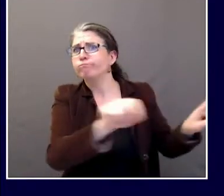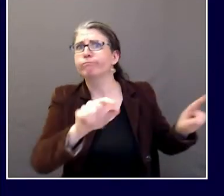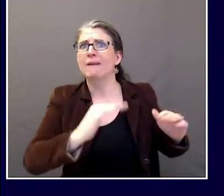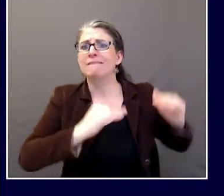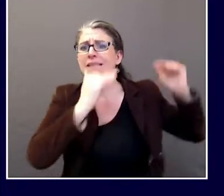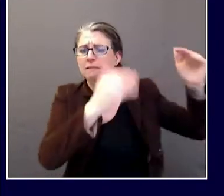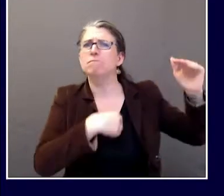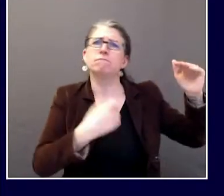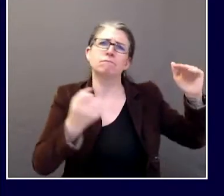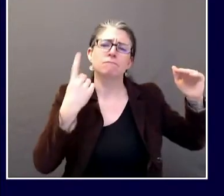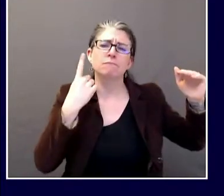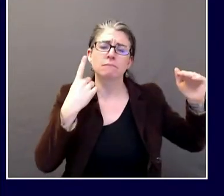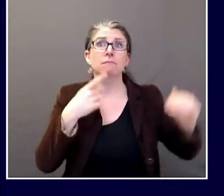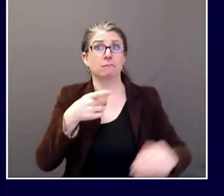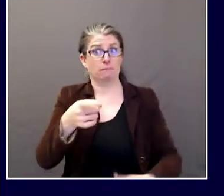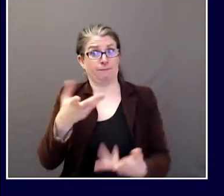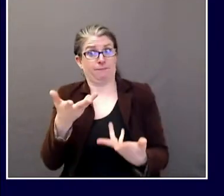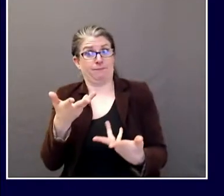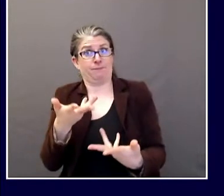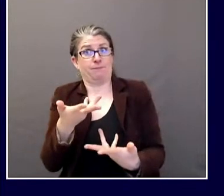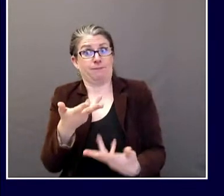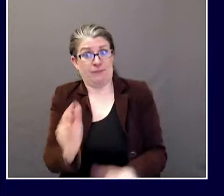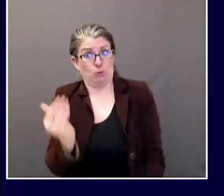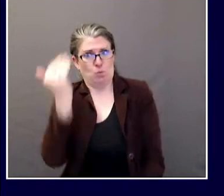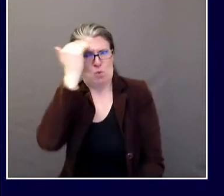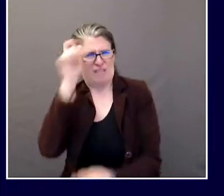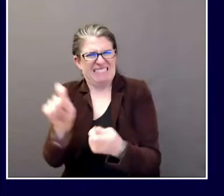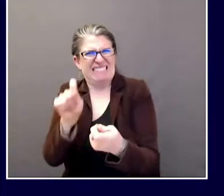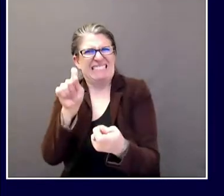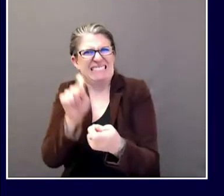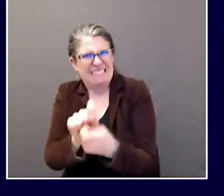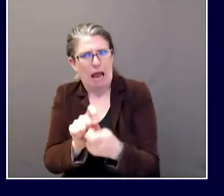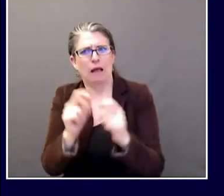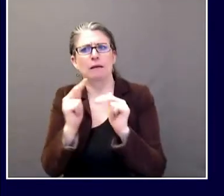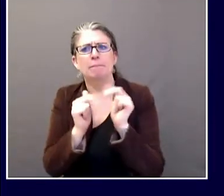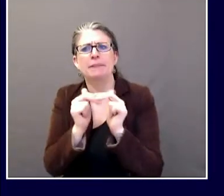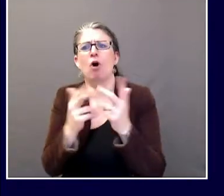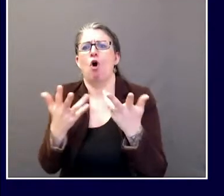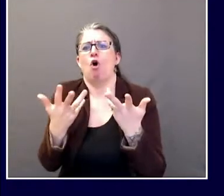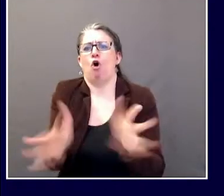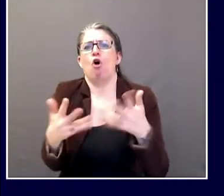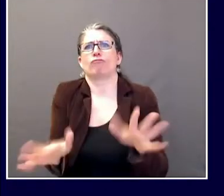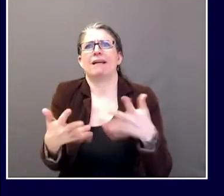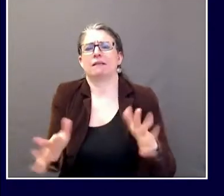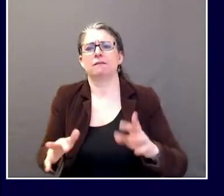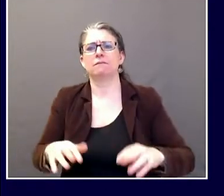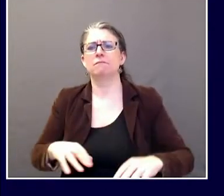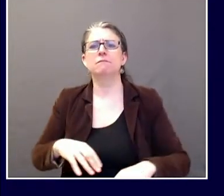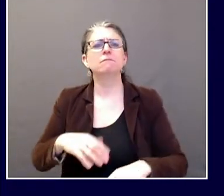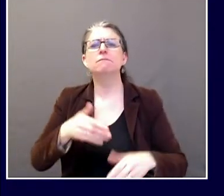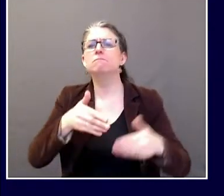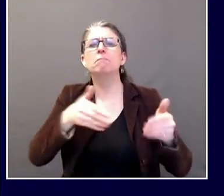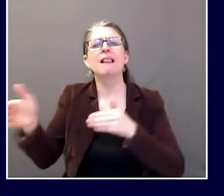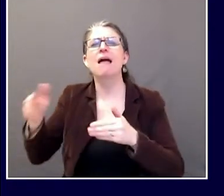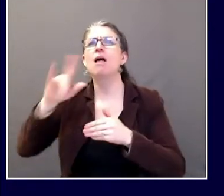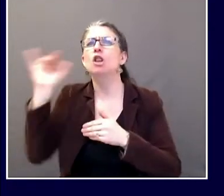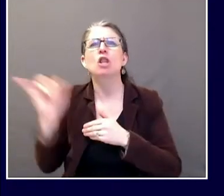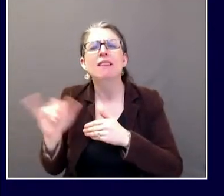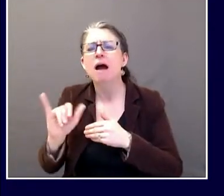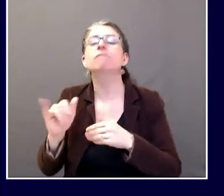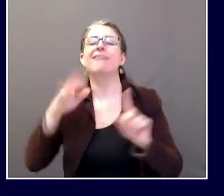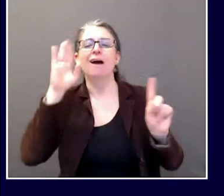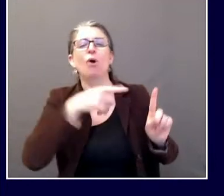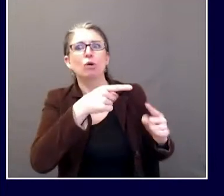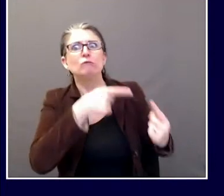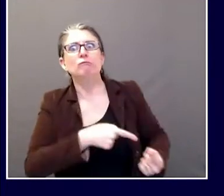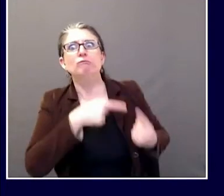Sure, Allison. What we're focused on there is working primarily with health systems, outpatient clinics, and others that